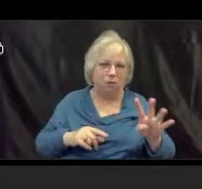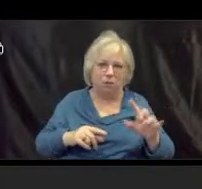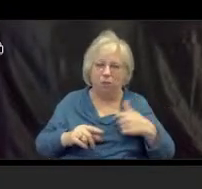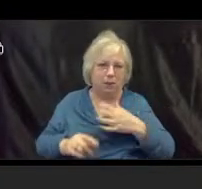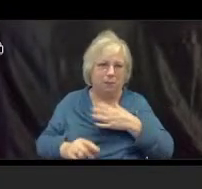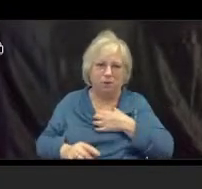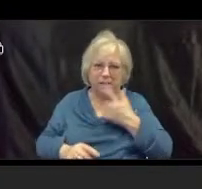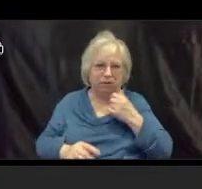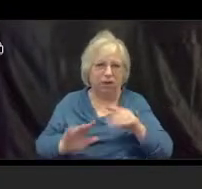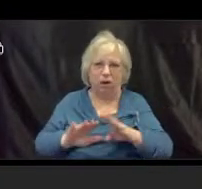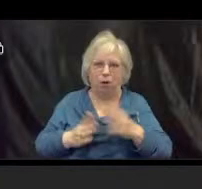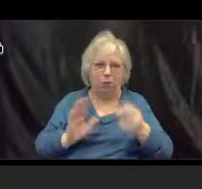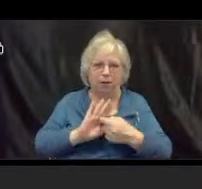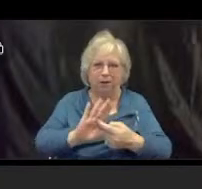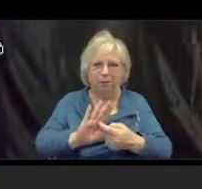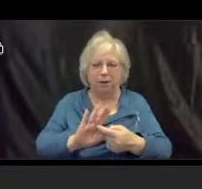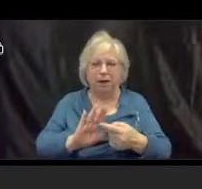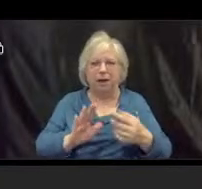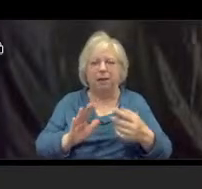you. Thank you very much.